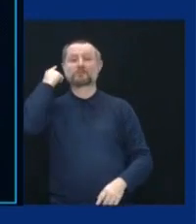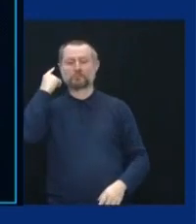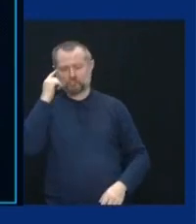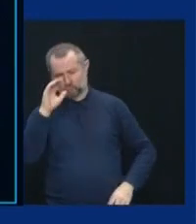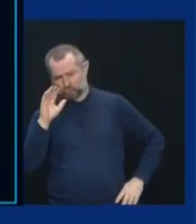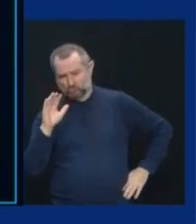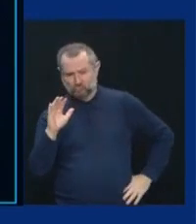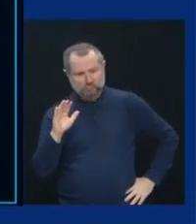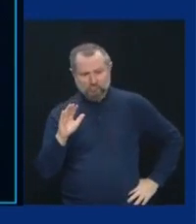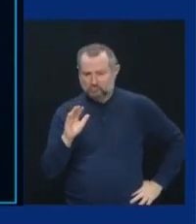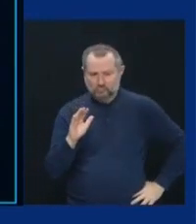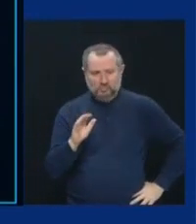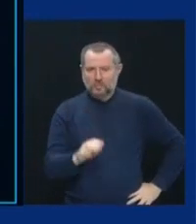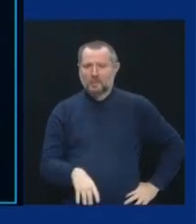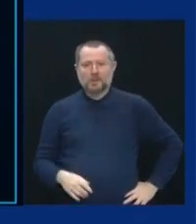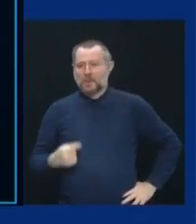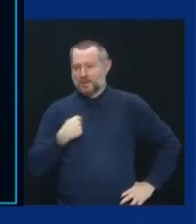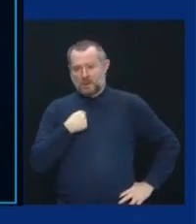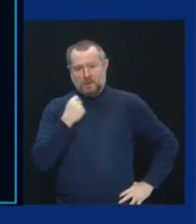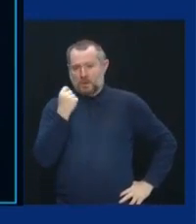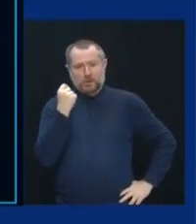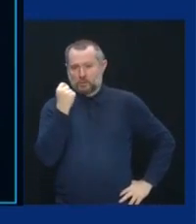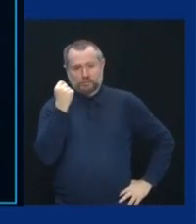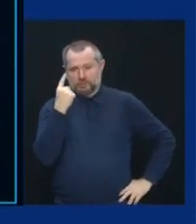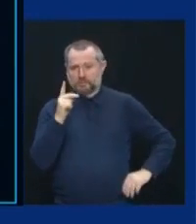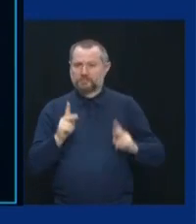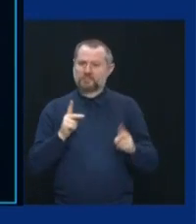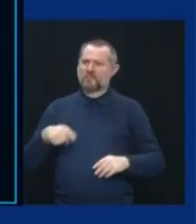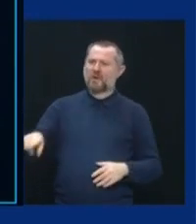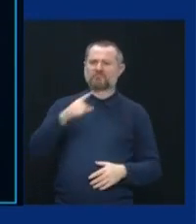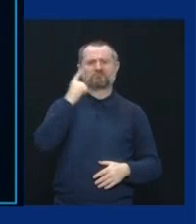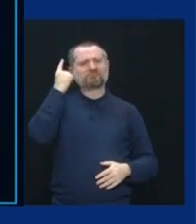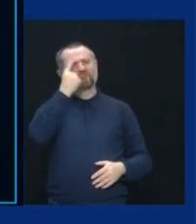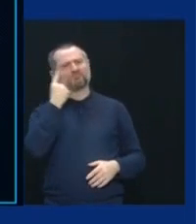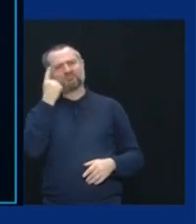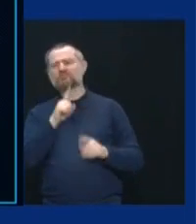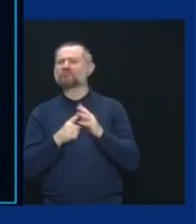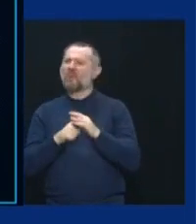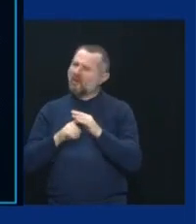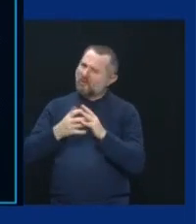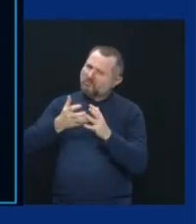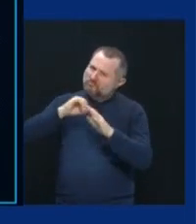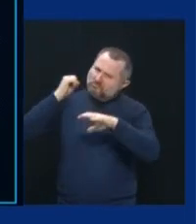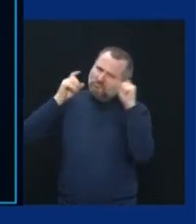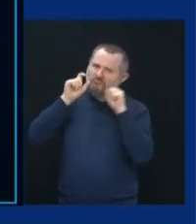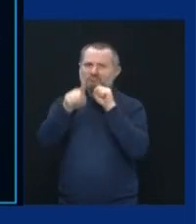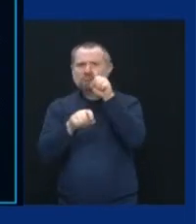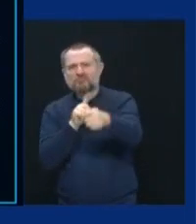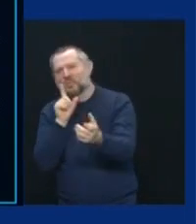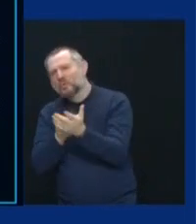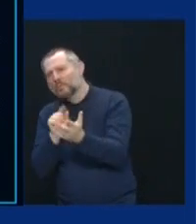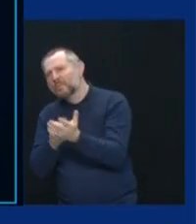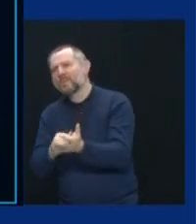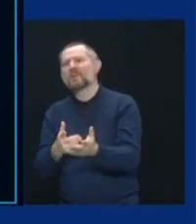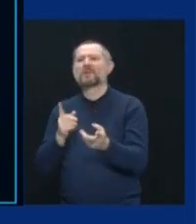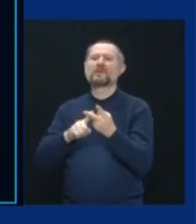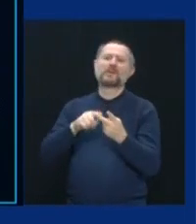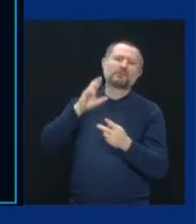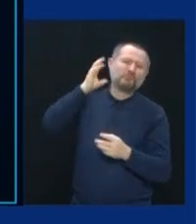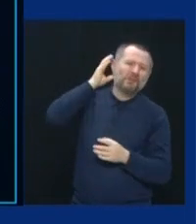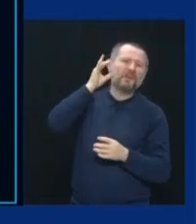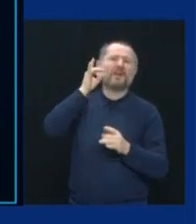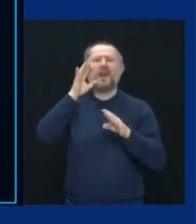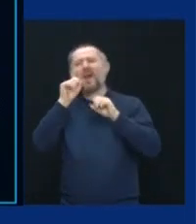I understand the public had many questions and concerns, and the press had many questions about nursing